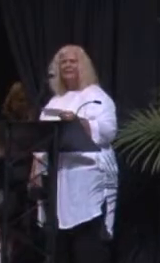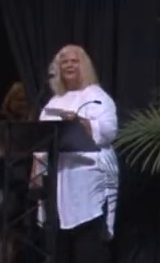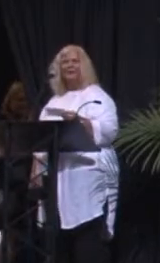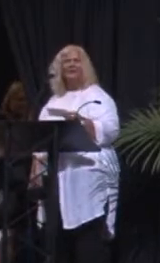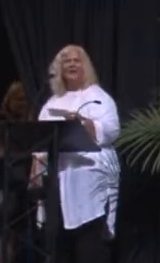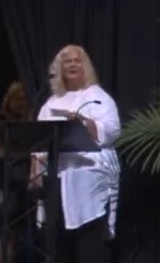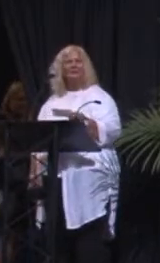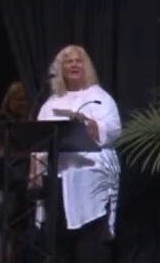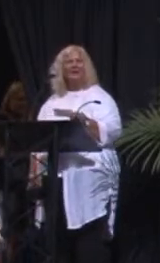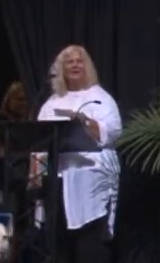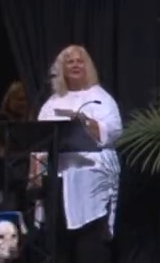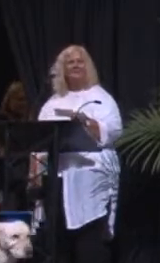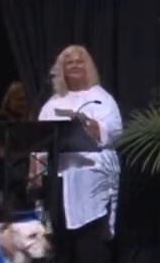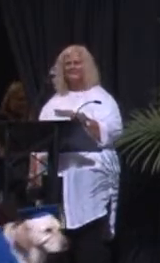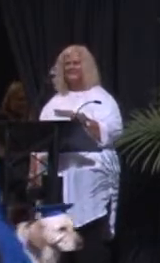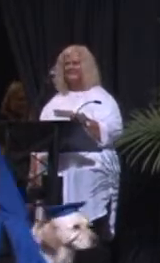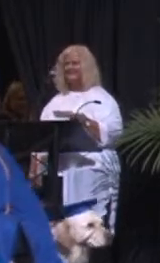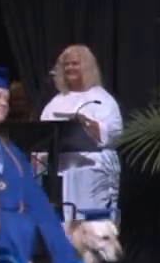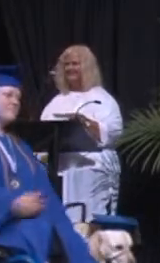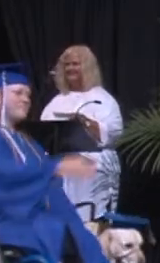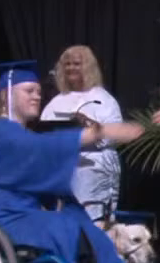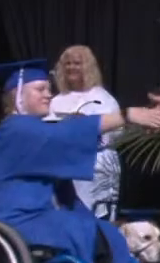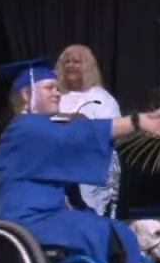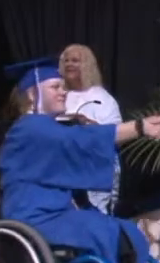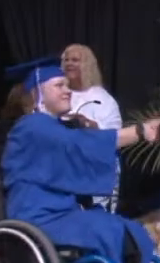Lillian Rose Lautenschlager.